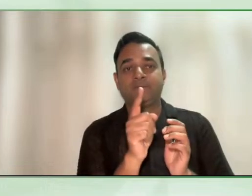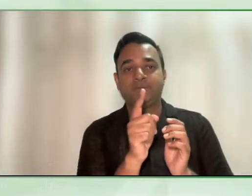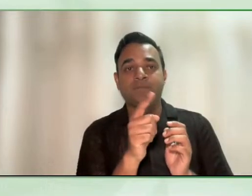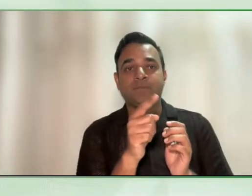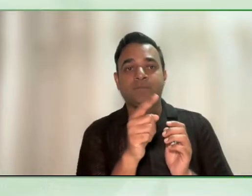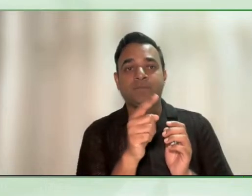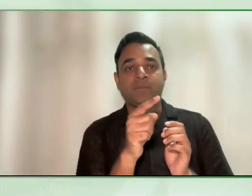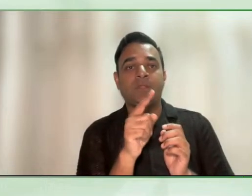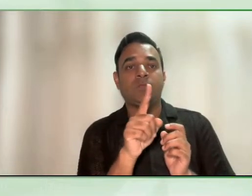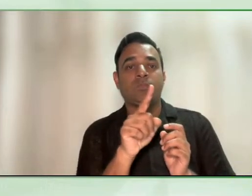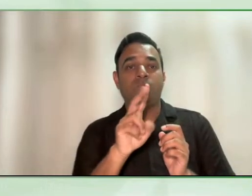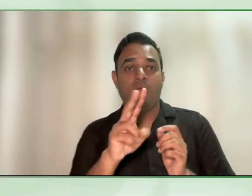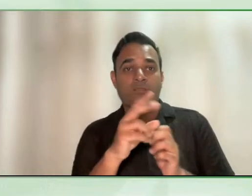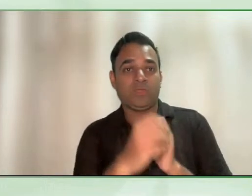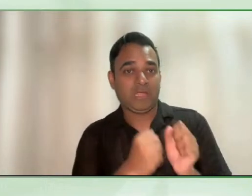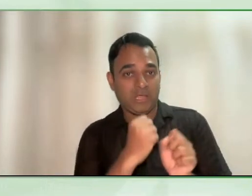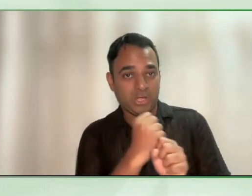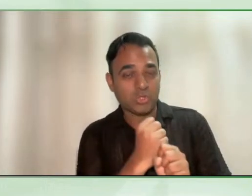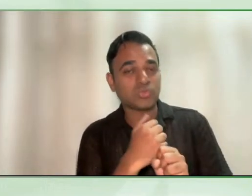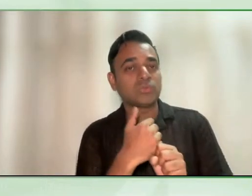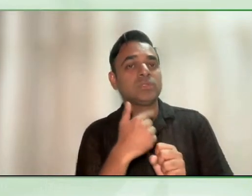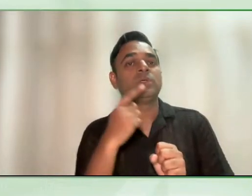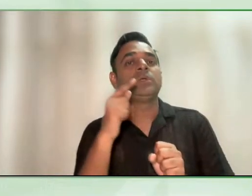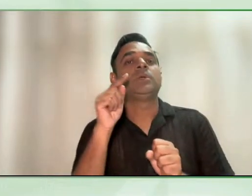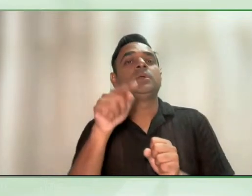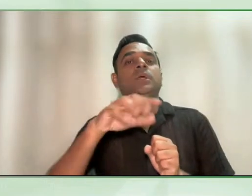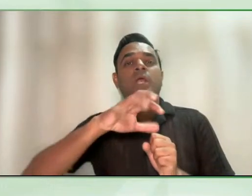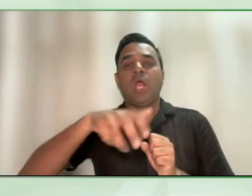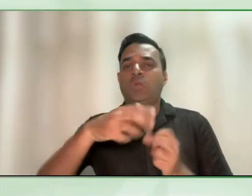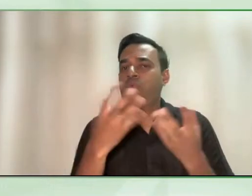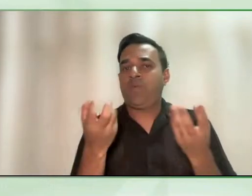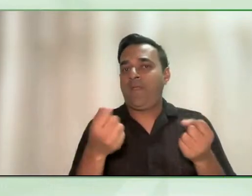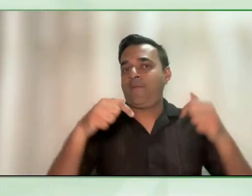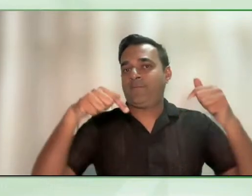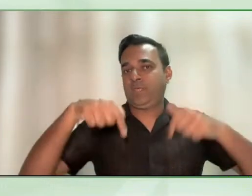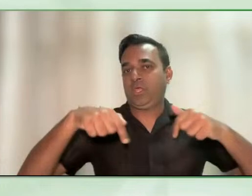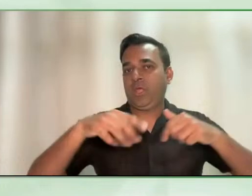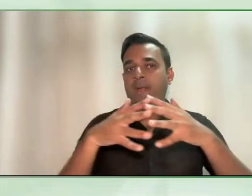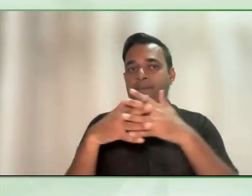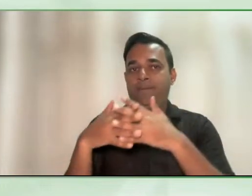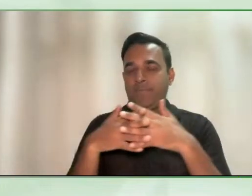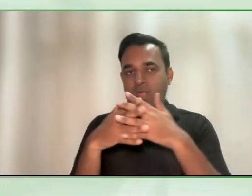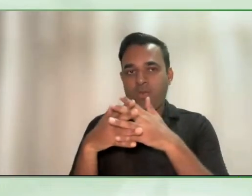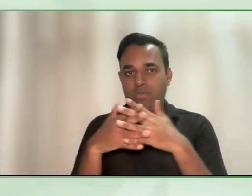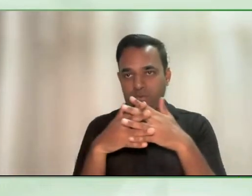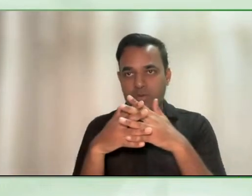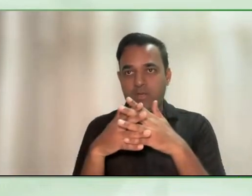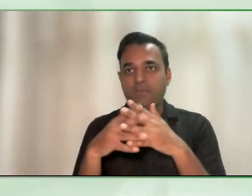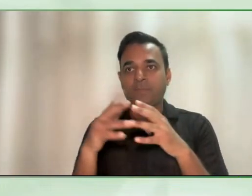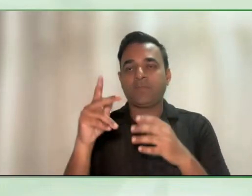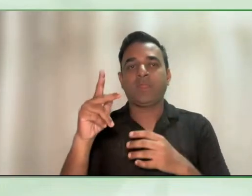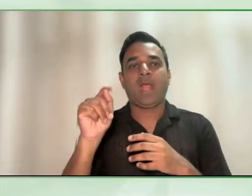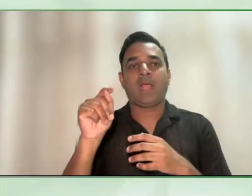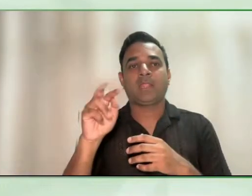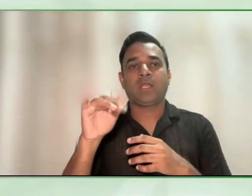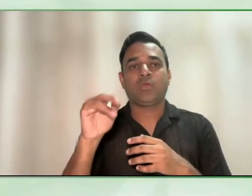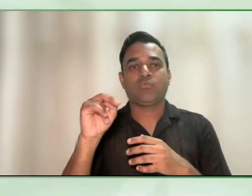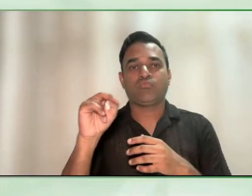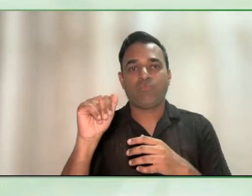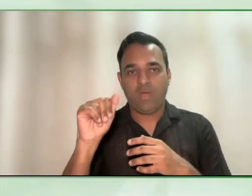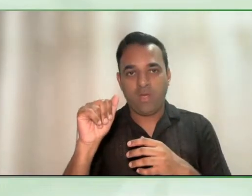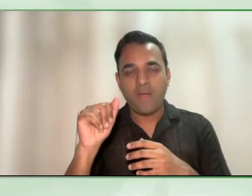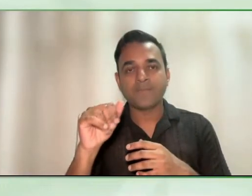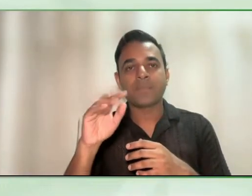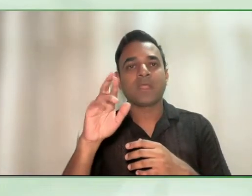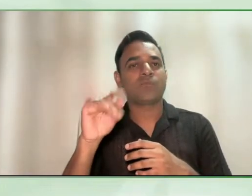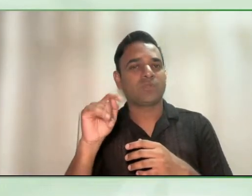medication, people in New Orleans drowned and died in these psychiatric hospitals. And yet, 15 years later with Hurricane Sandy,